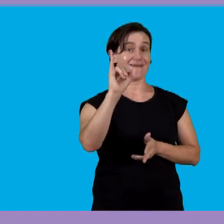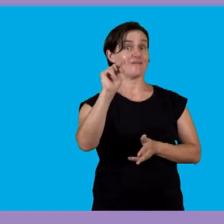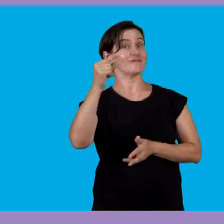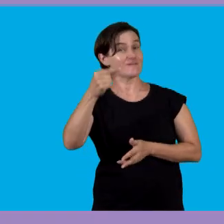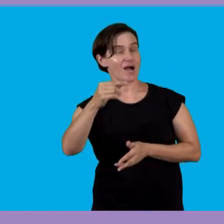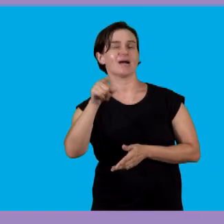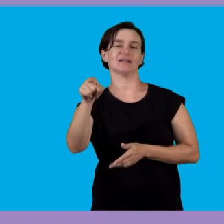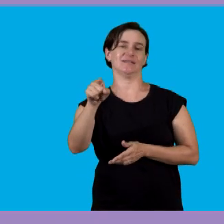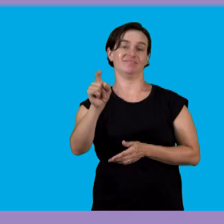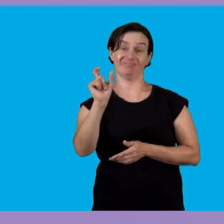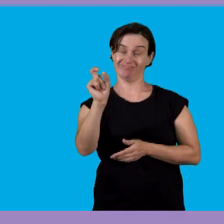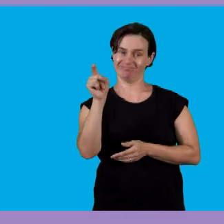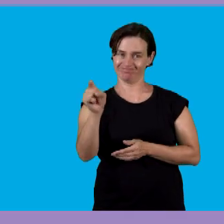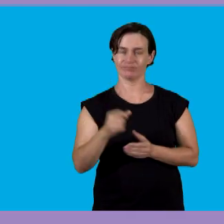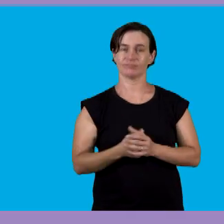dividing the